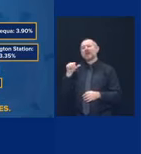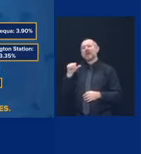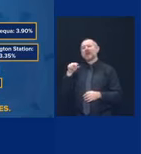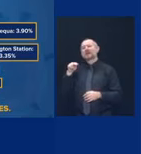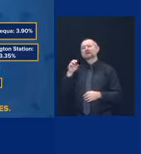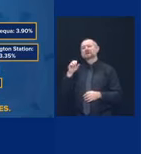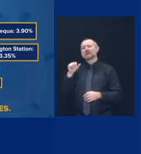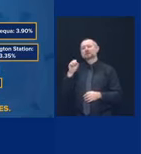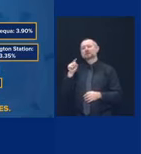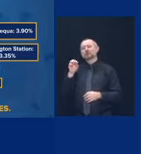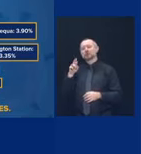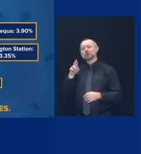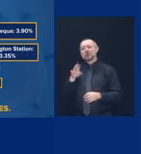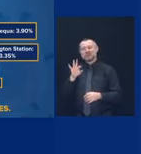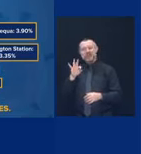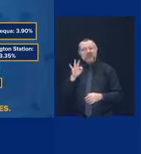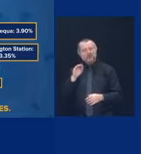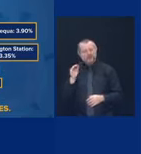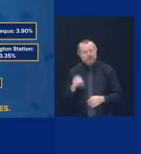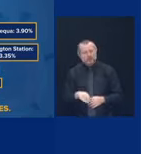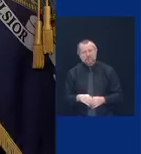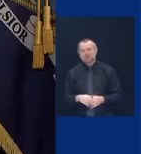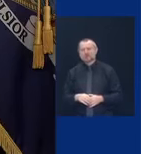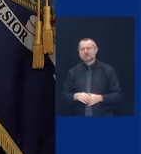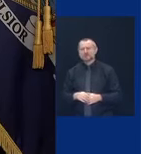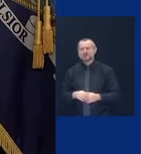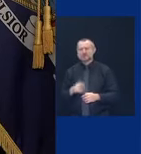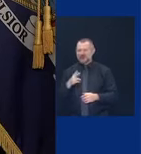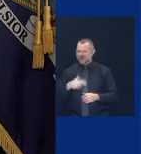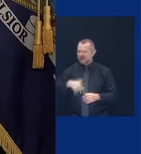That must be the highest in the state, Lancaster. Yes.